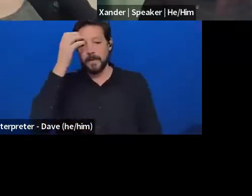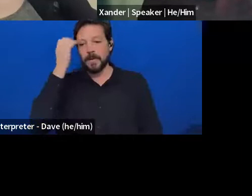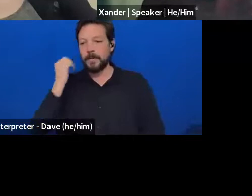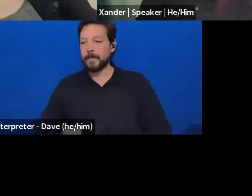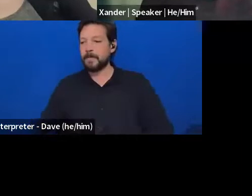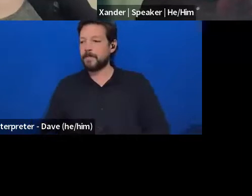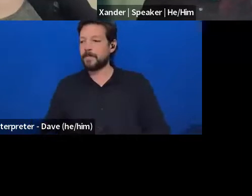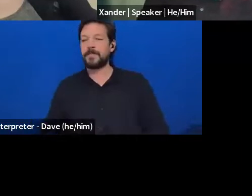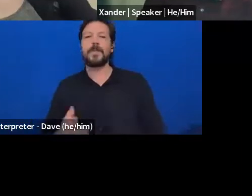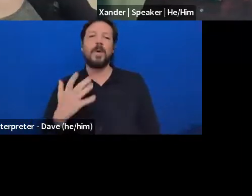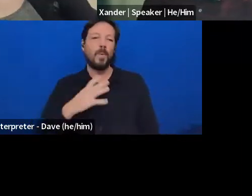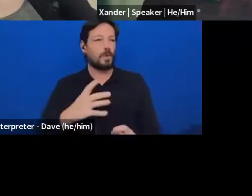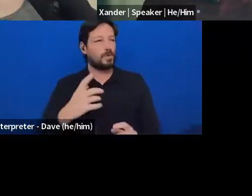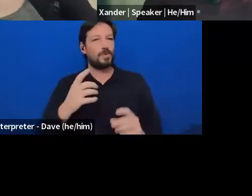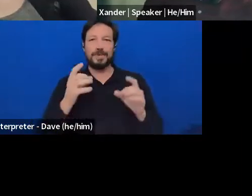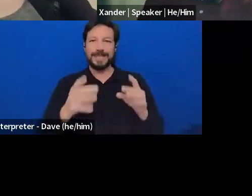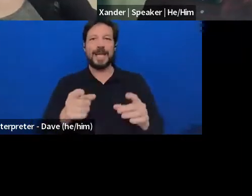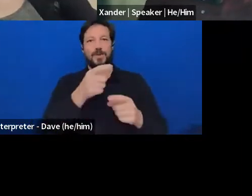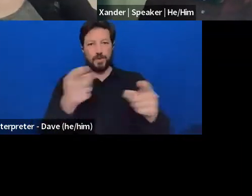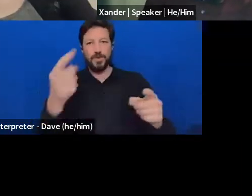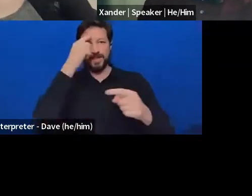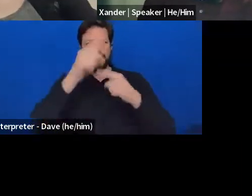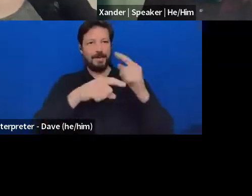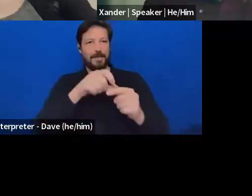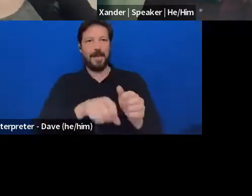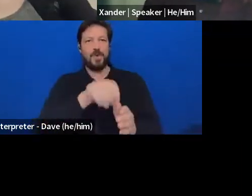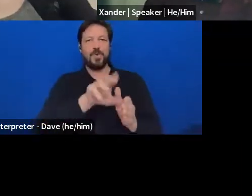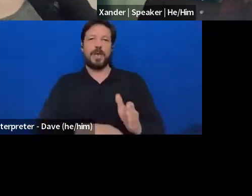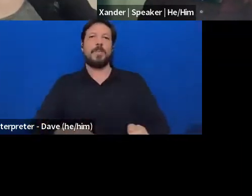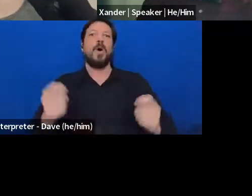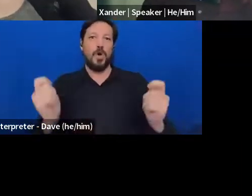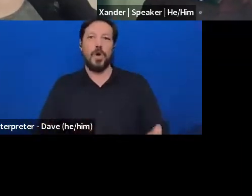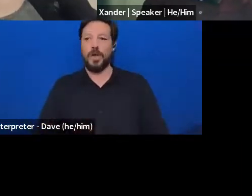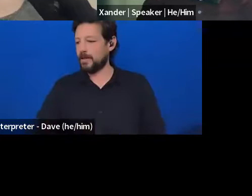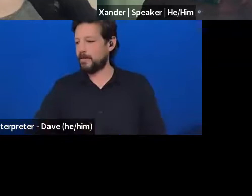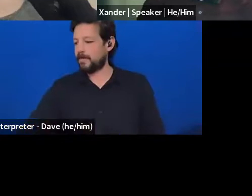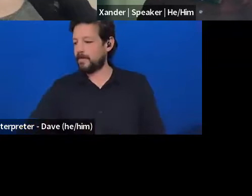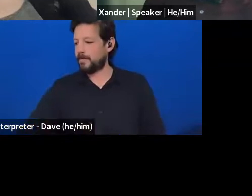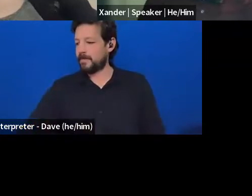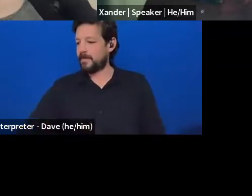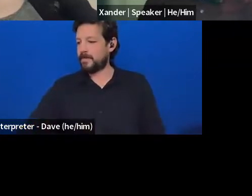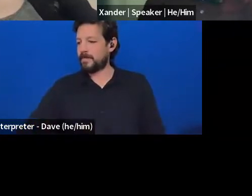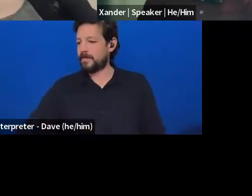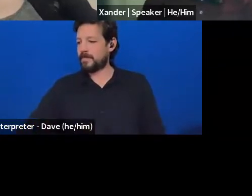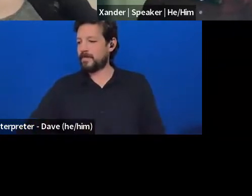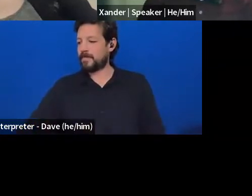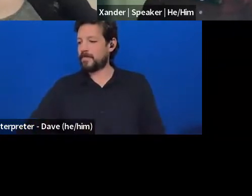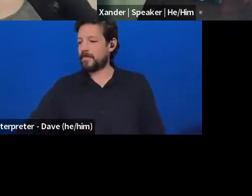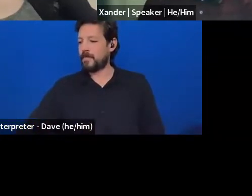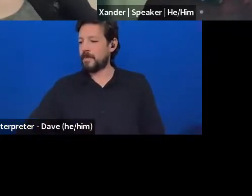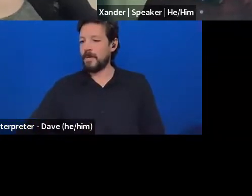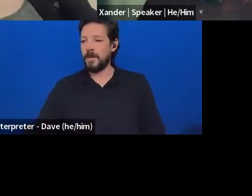as possible, and which is why we're talking about curriculum inclusion, and that